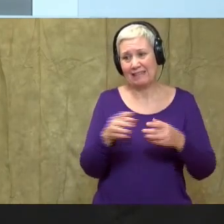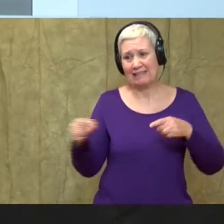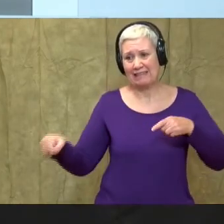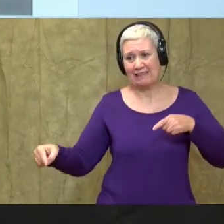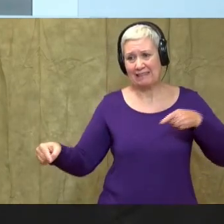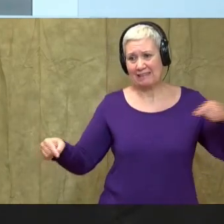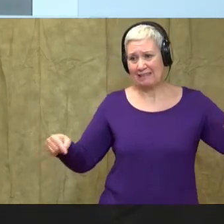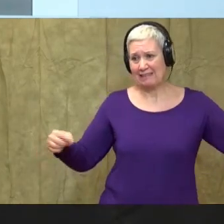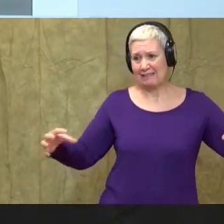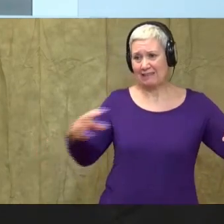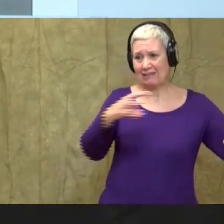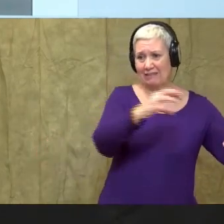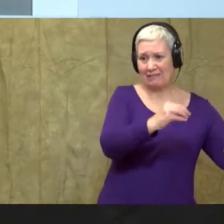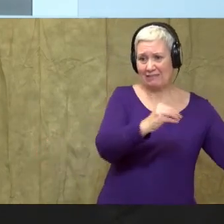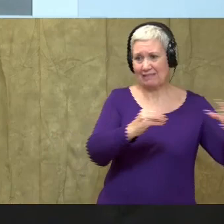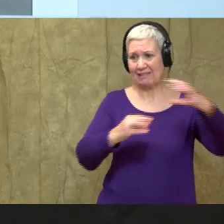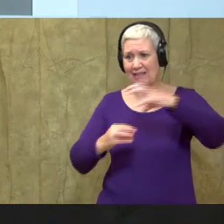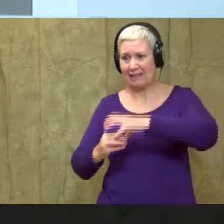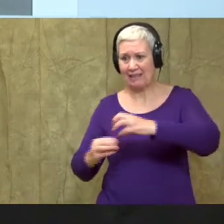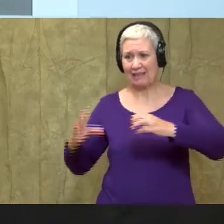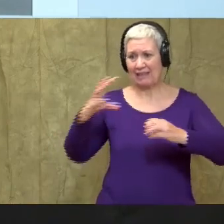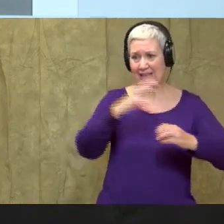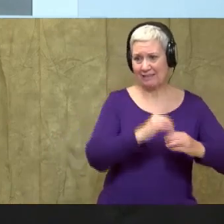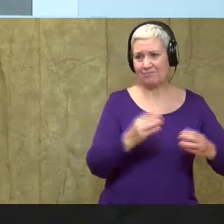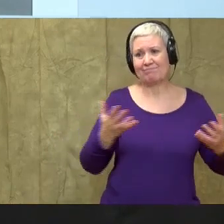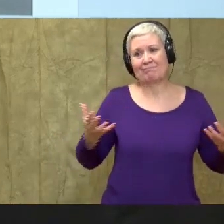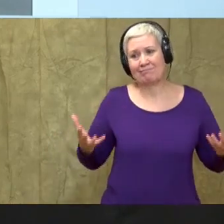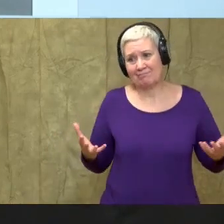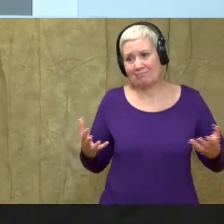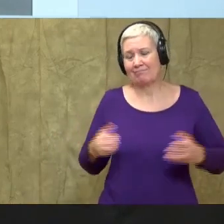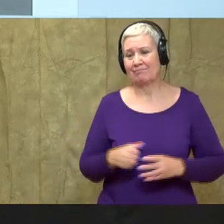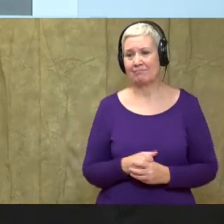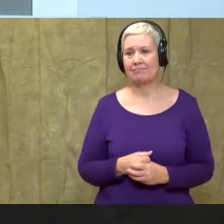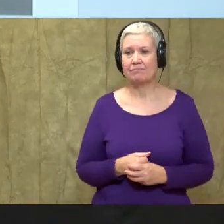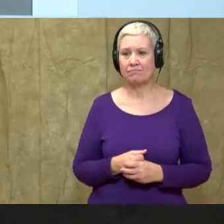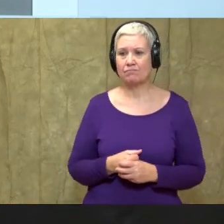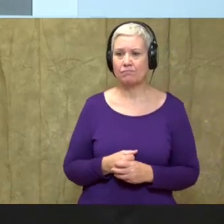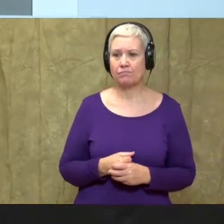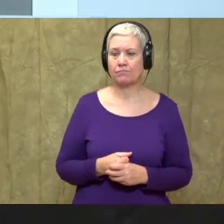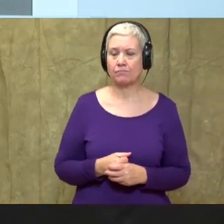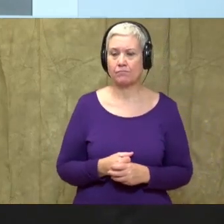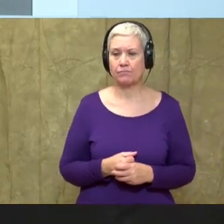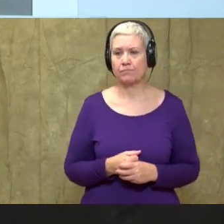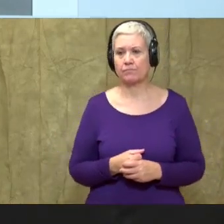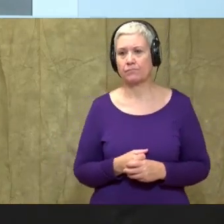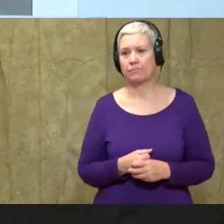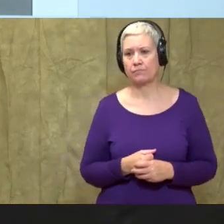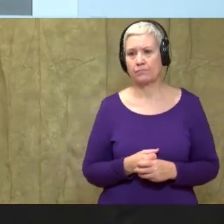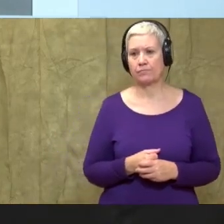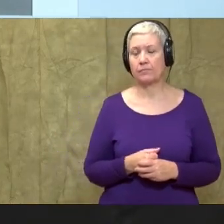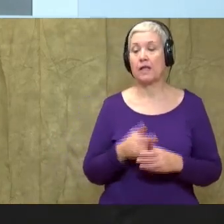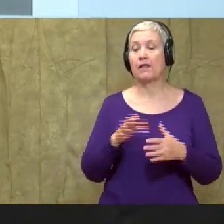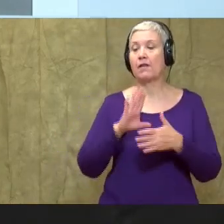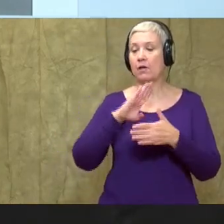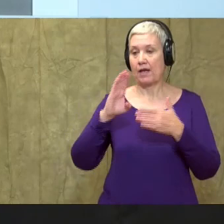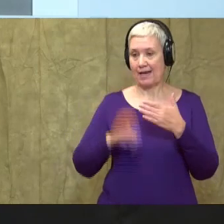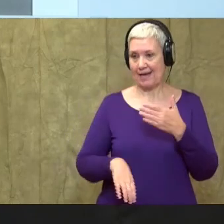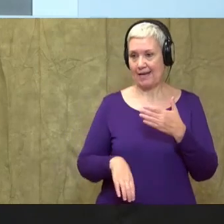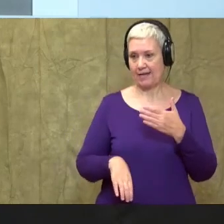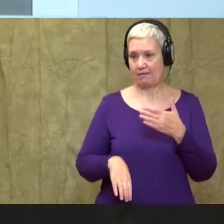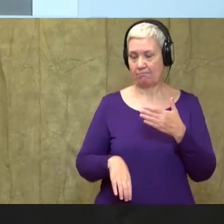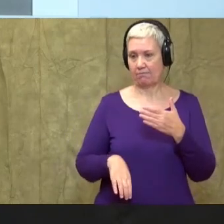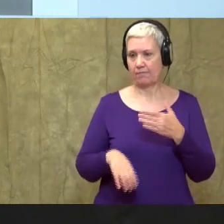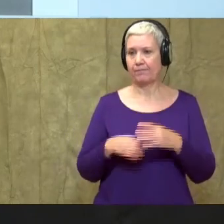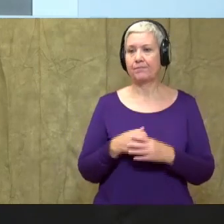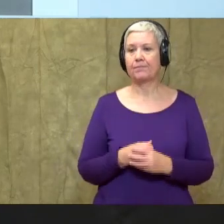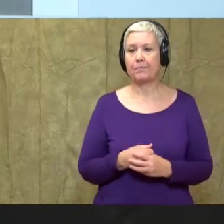other, right? So it's more like a battle, okay? And then look at the ending. And I'm going to show you this so